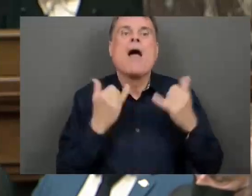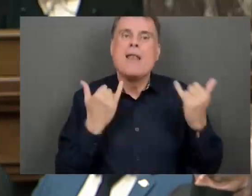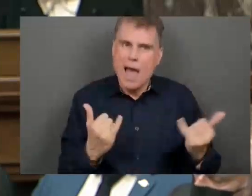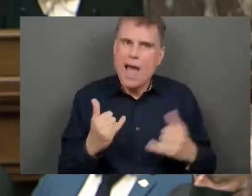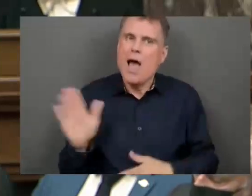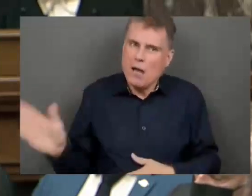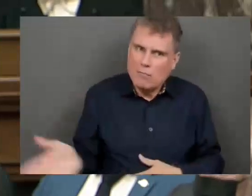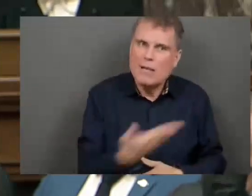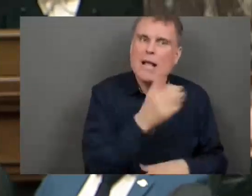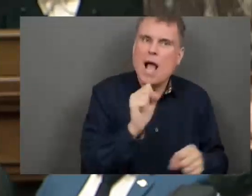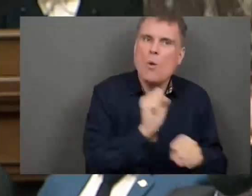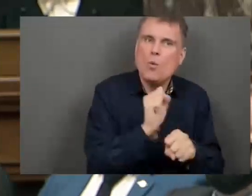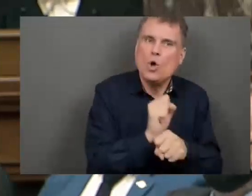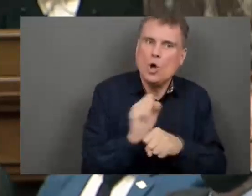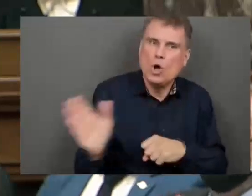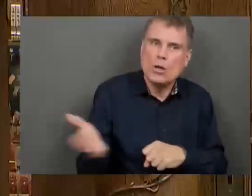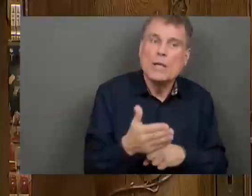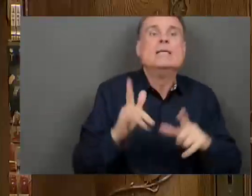assistance.